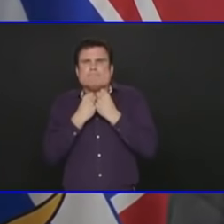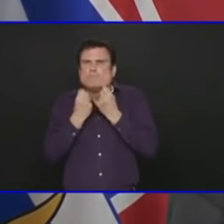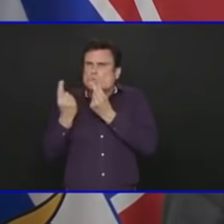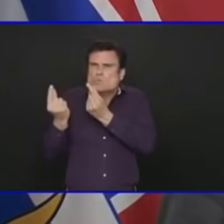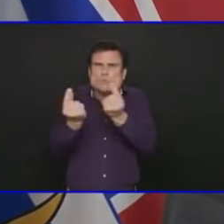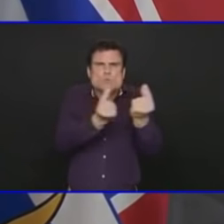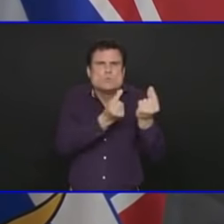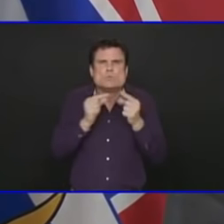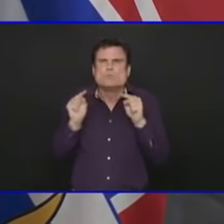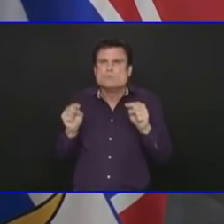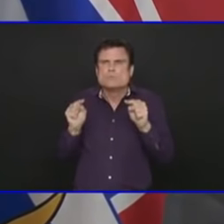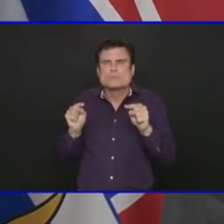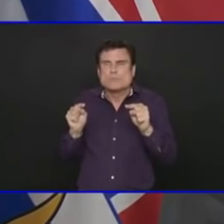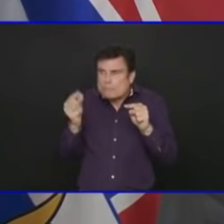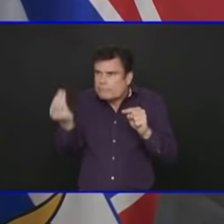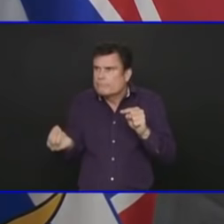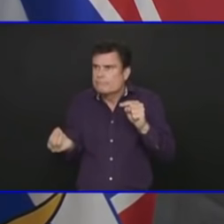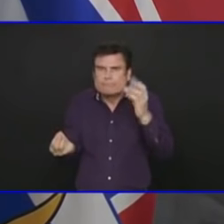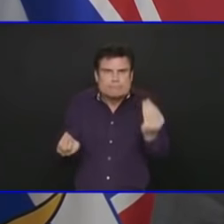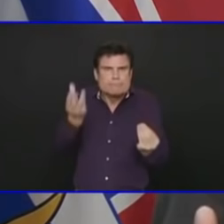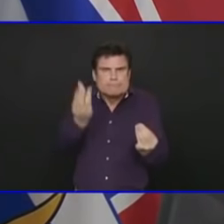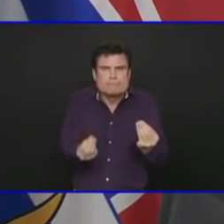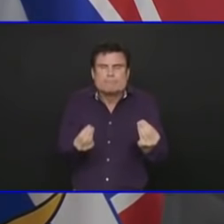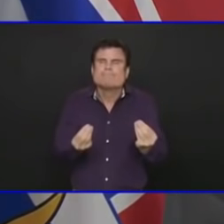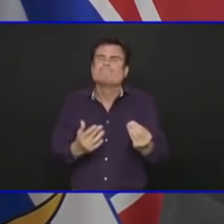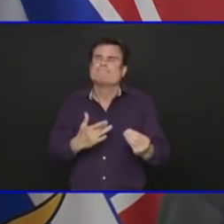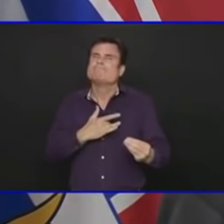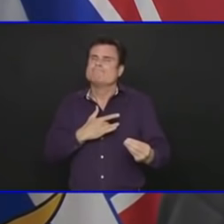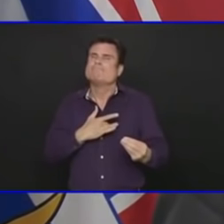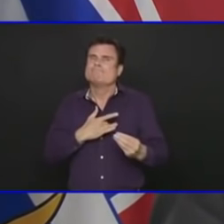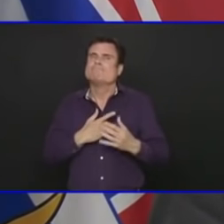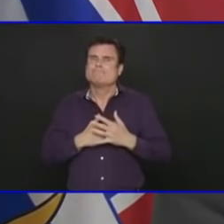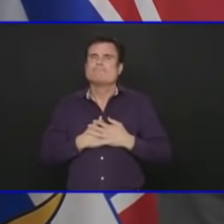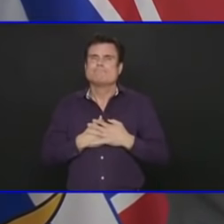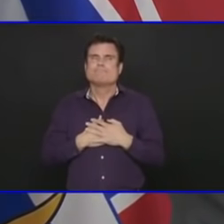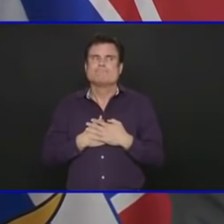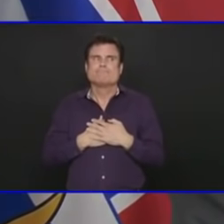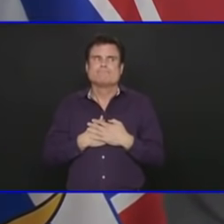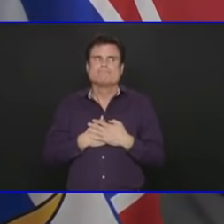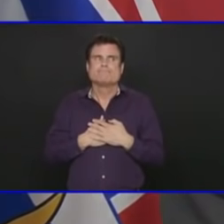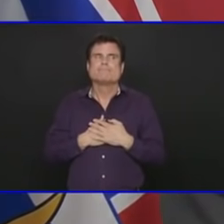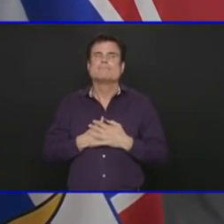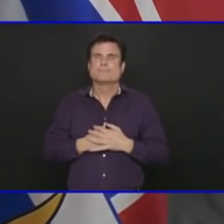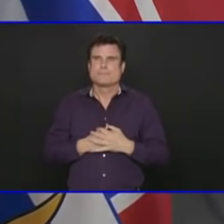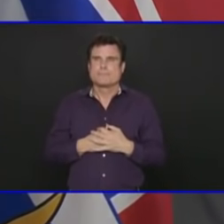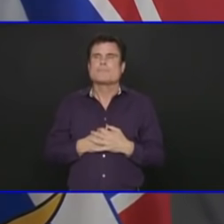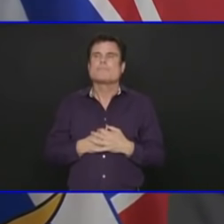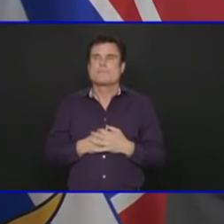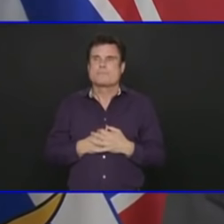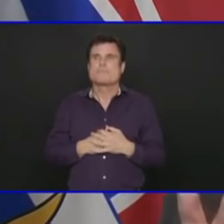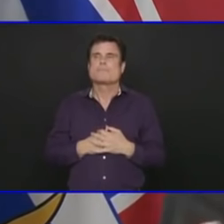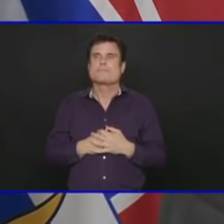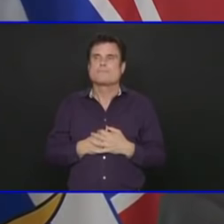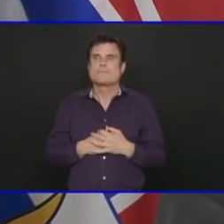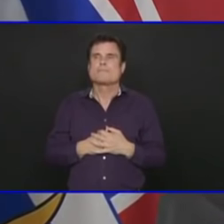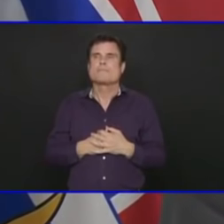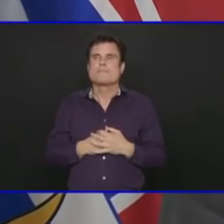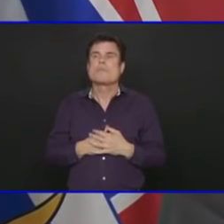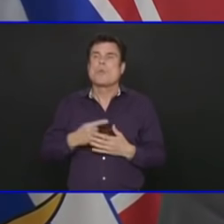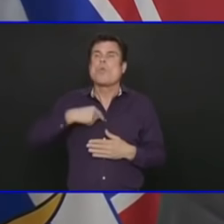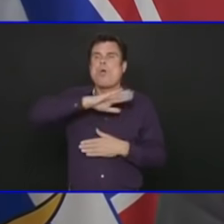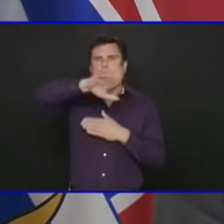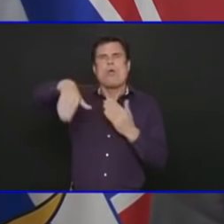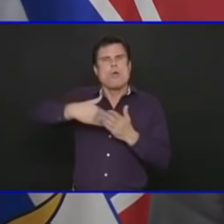As you can see, and as we all know and as we all experience, COVID-19 has forced us to make some very